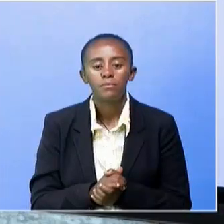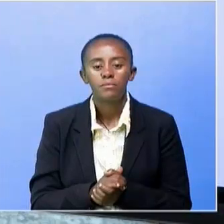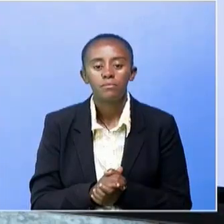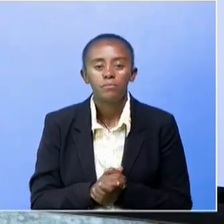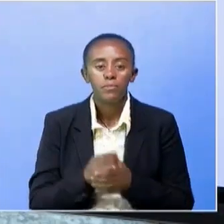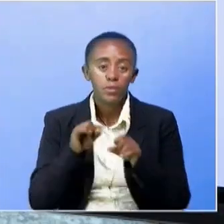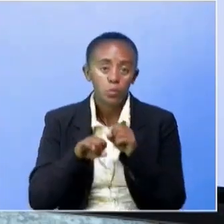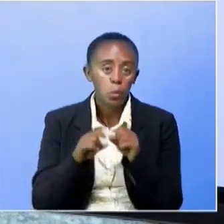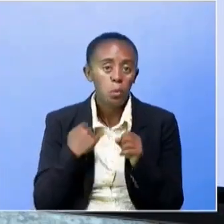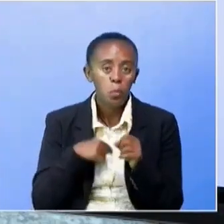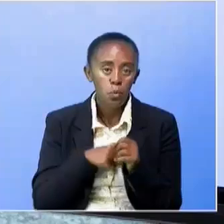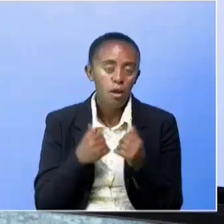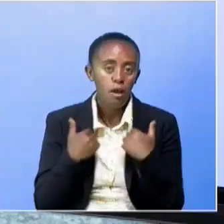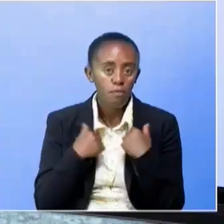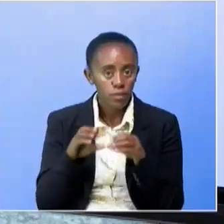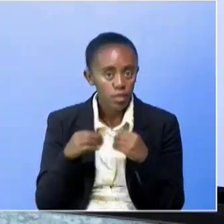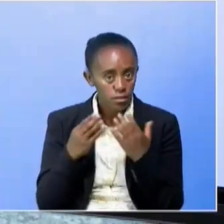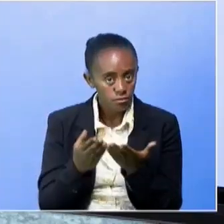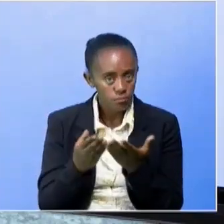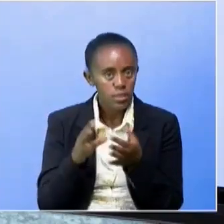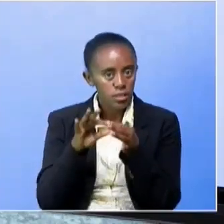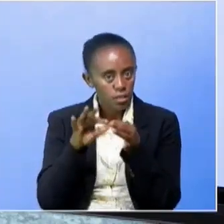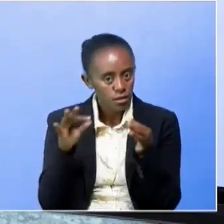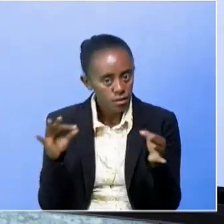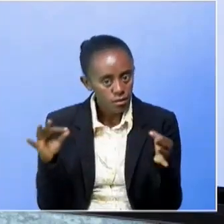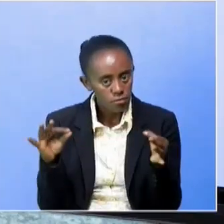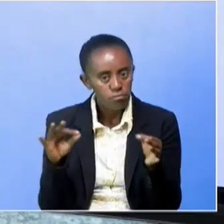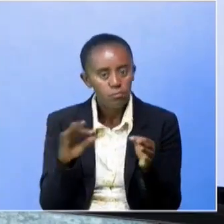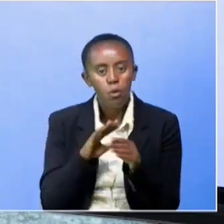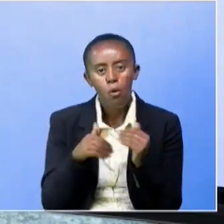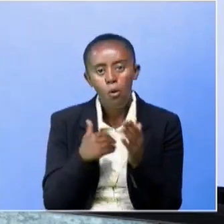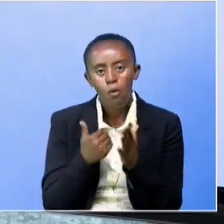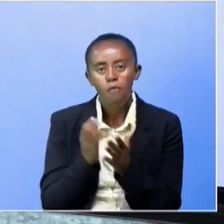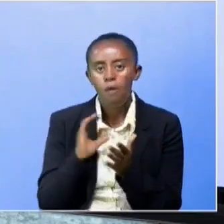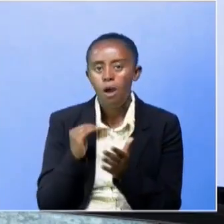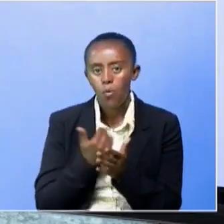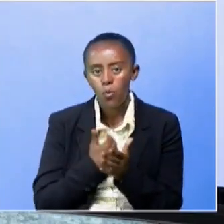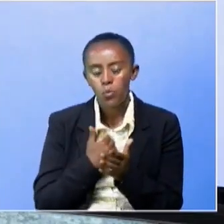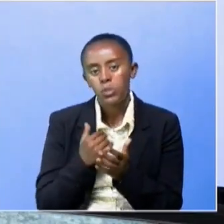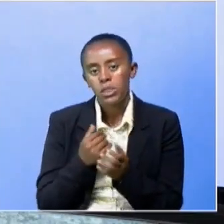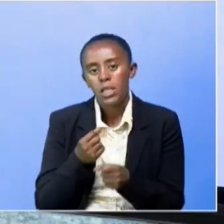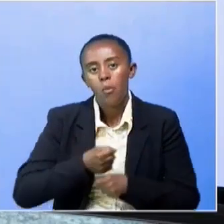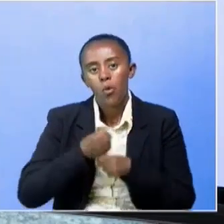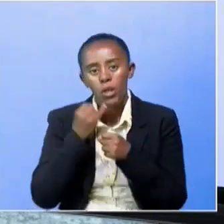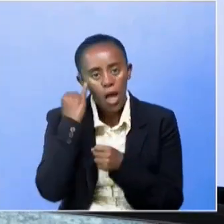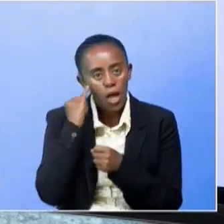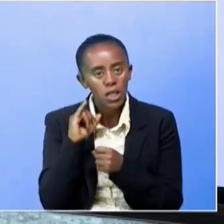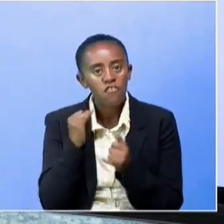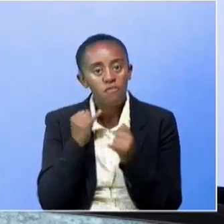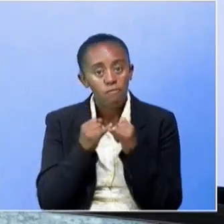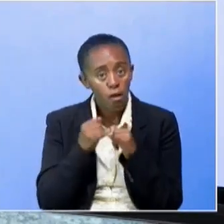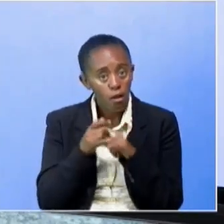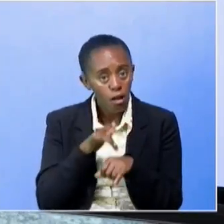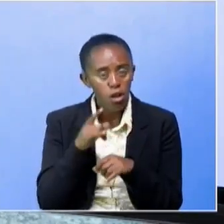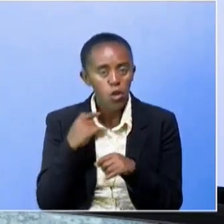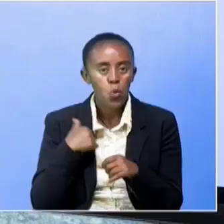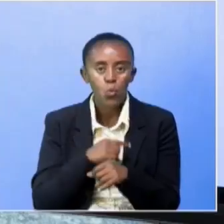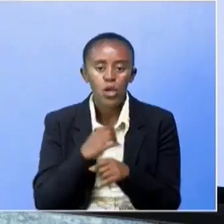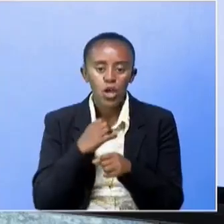So we have given sentences to all of our supporting ideas. And finally, we